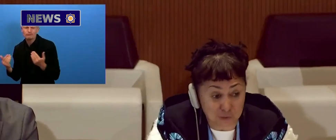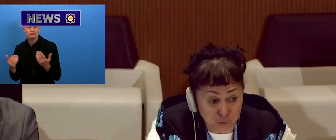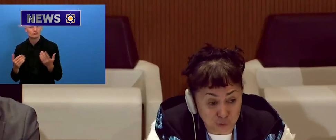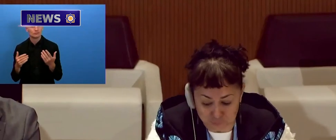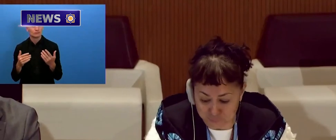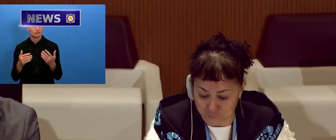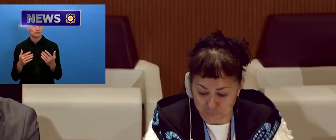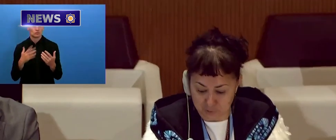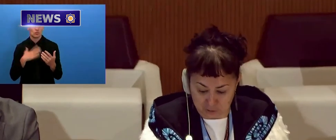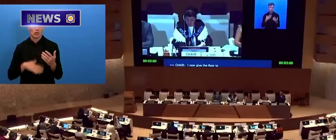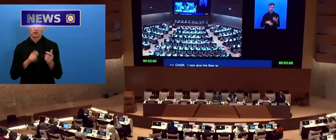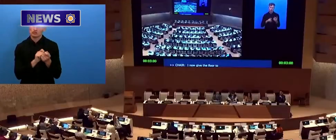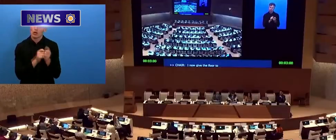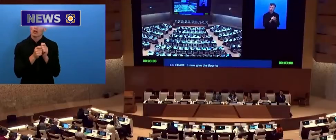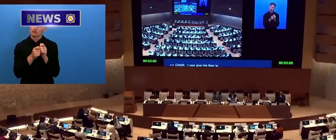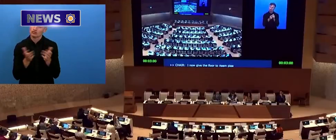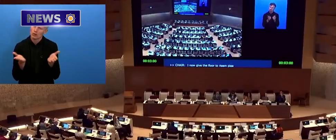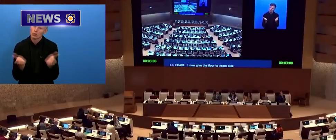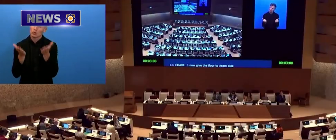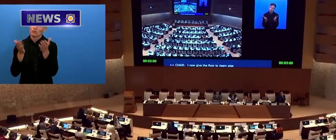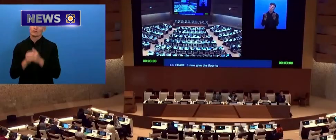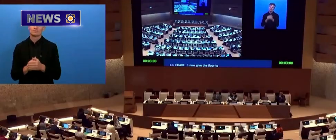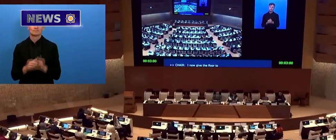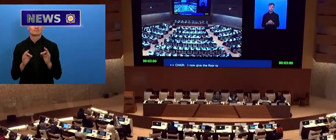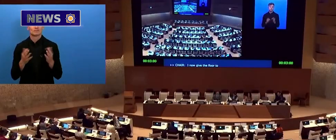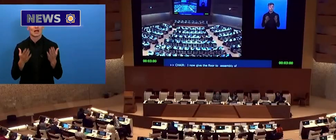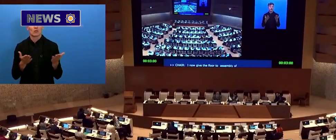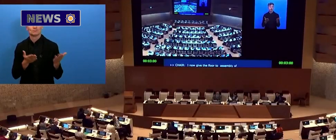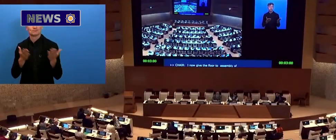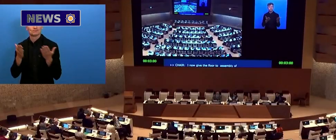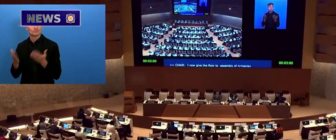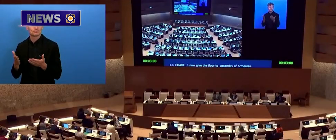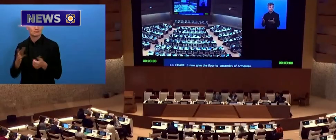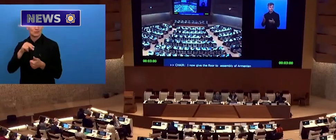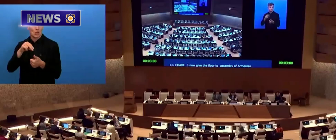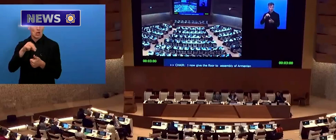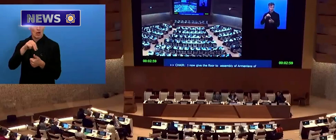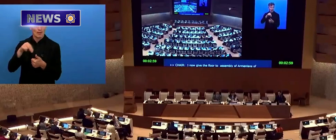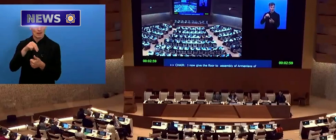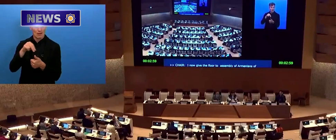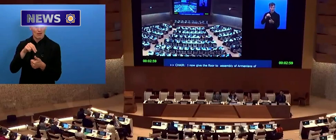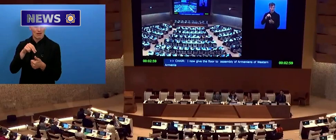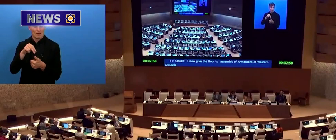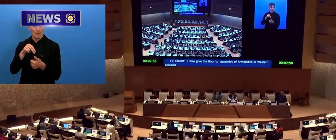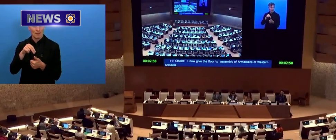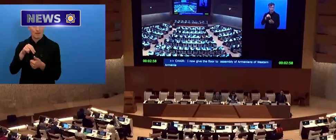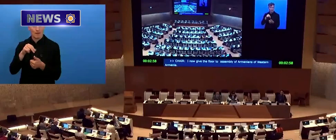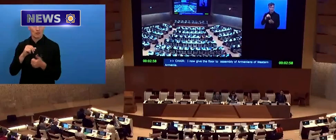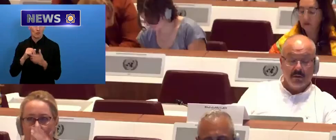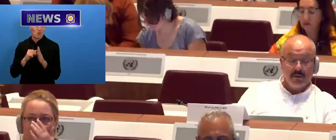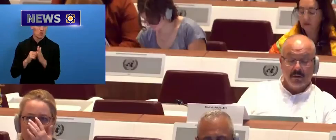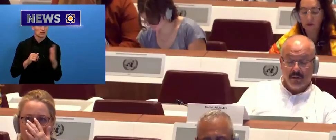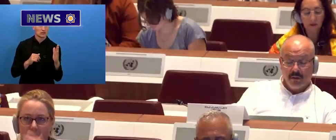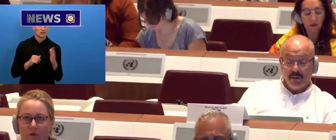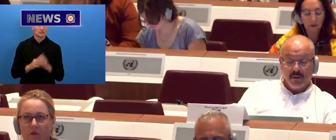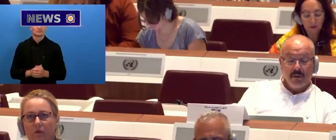have worked and dedicated our days and nights to ensure the United Nations to adopt the Declaration on the Rights of Indigenous People on September